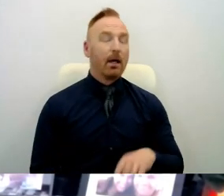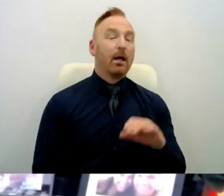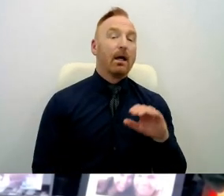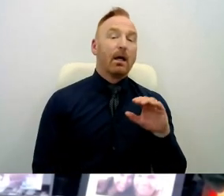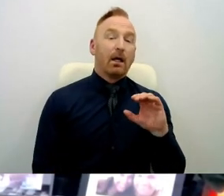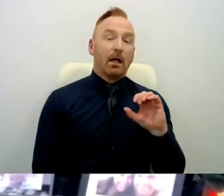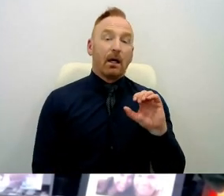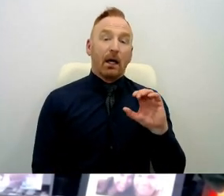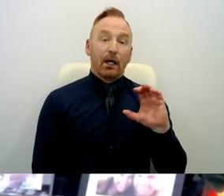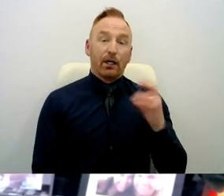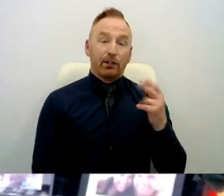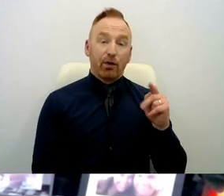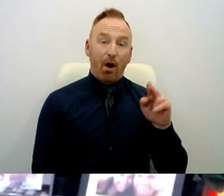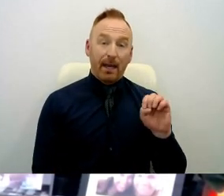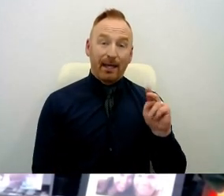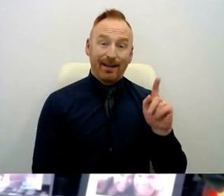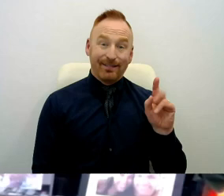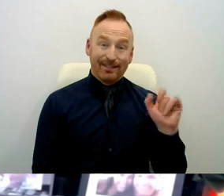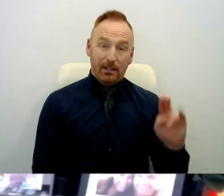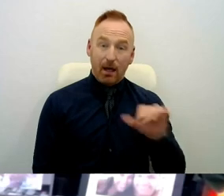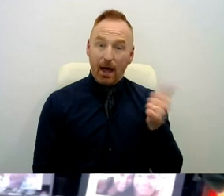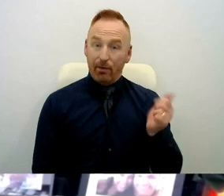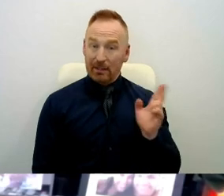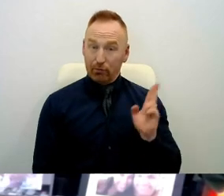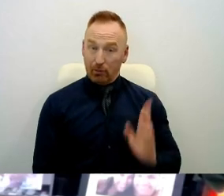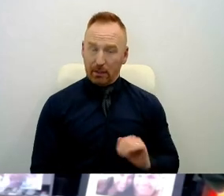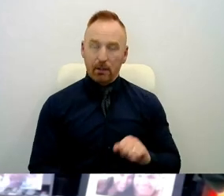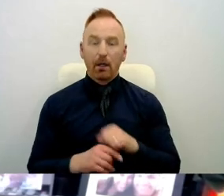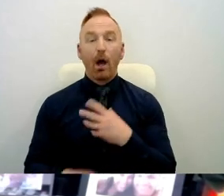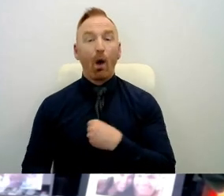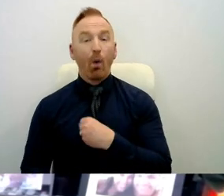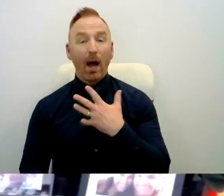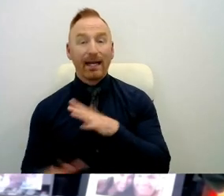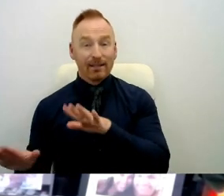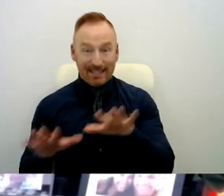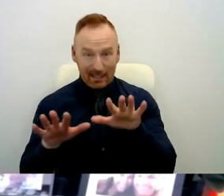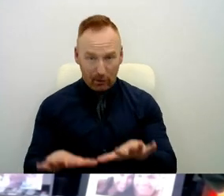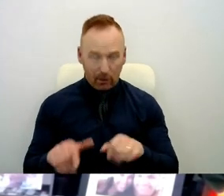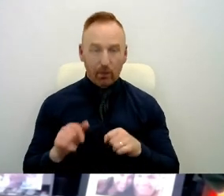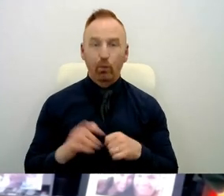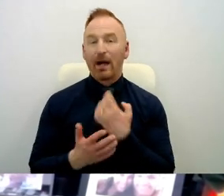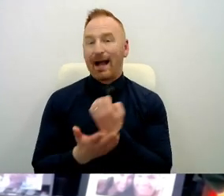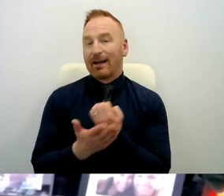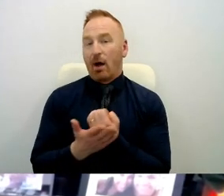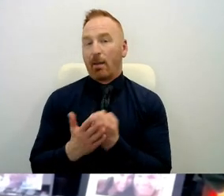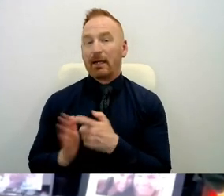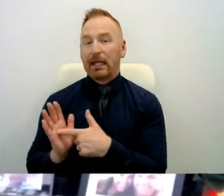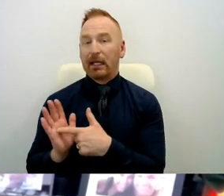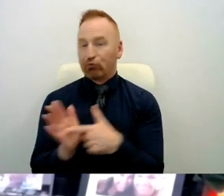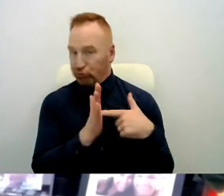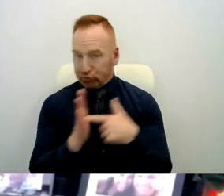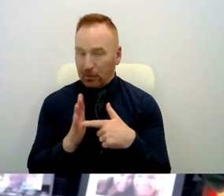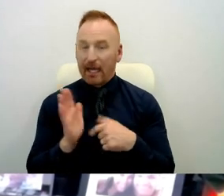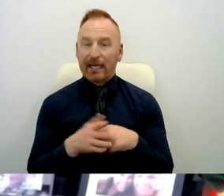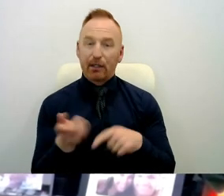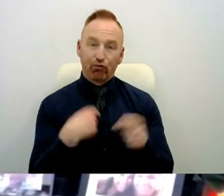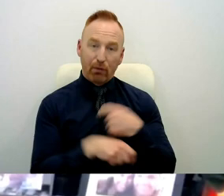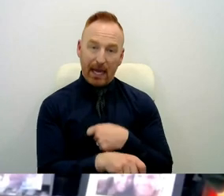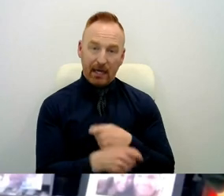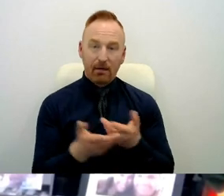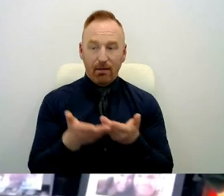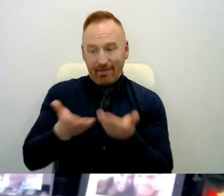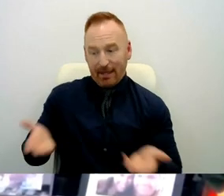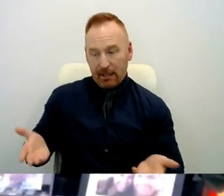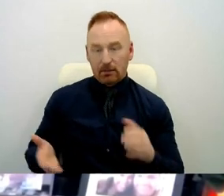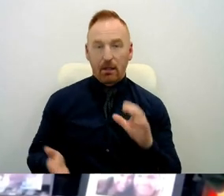According to Charmaine Nelson, another historian, white settlers were deeply economically implicated in the trade of commodities